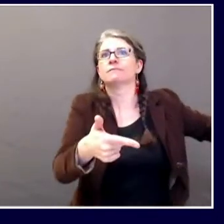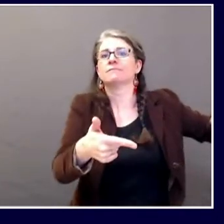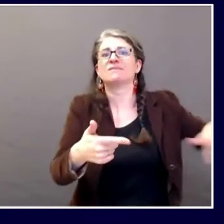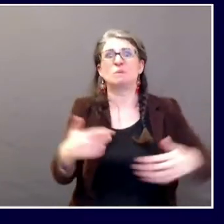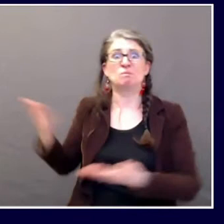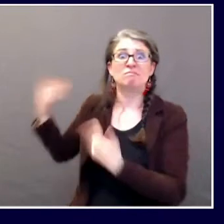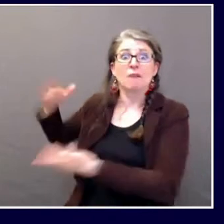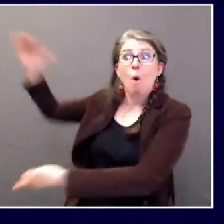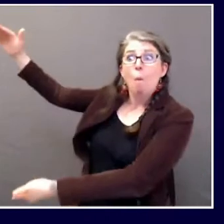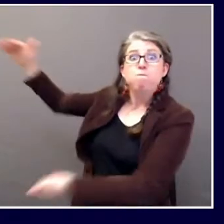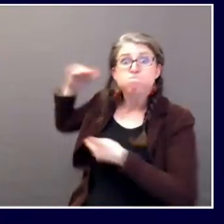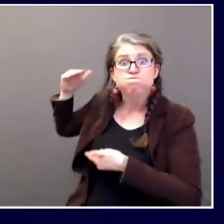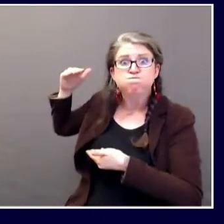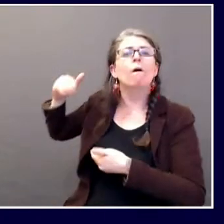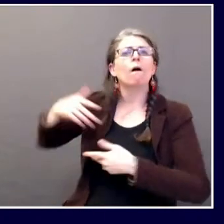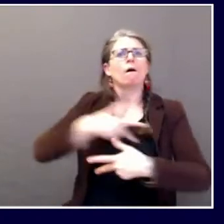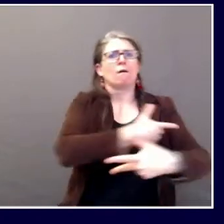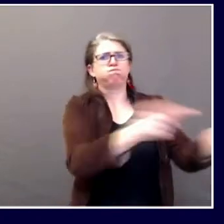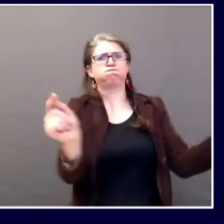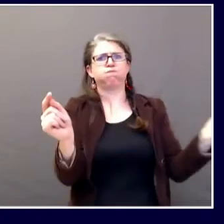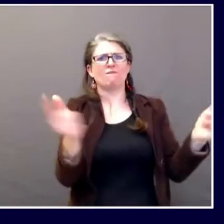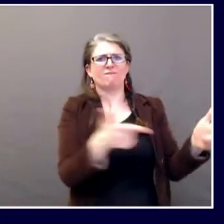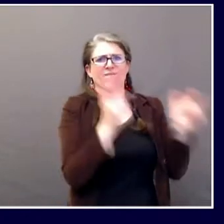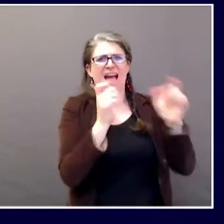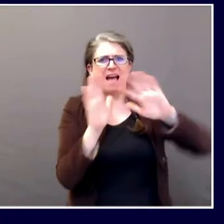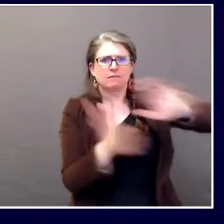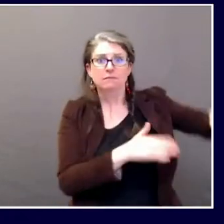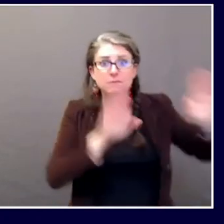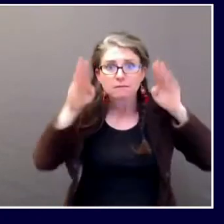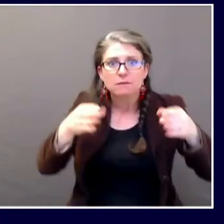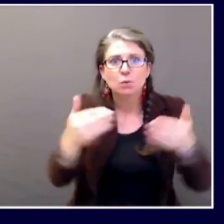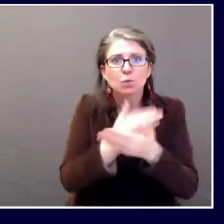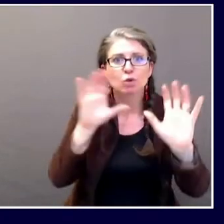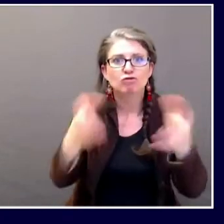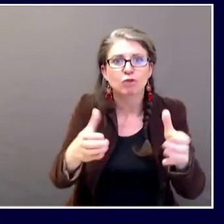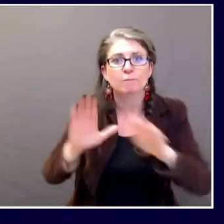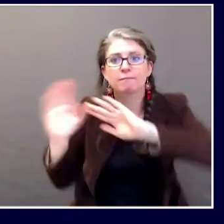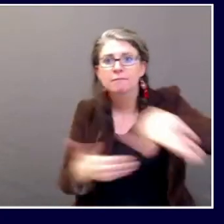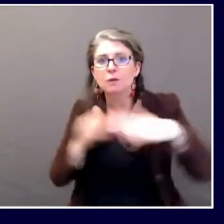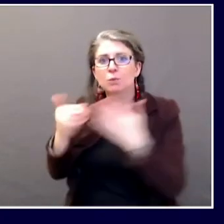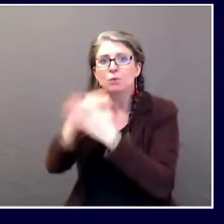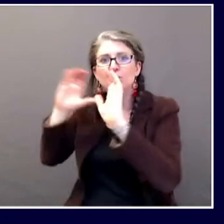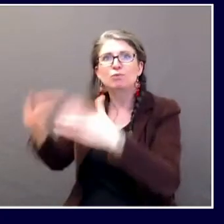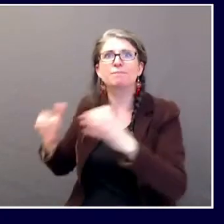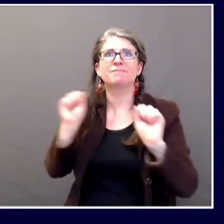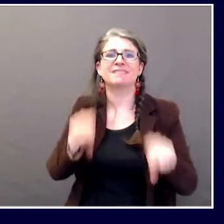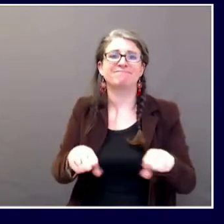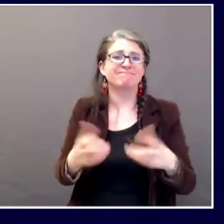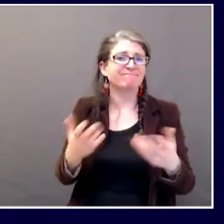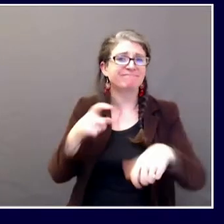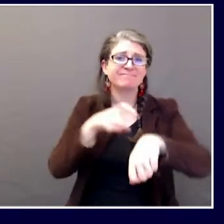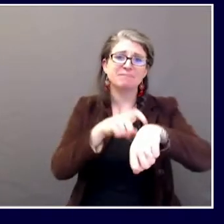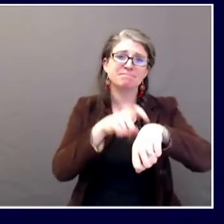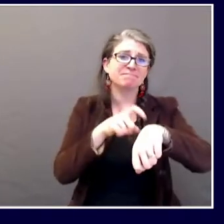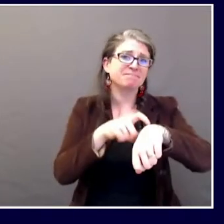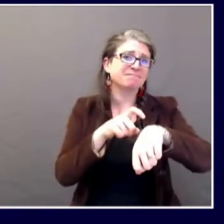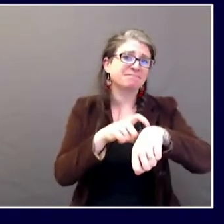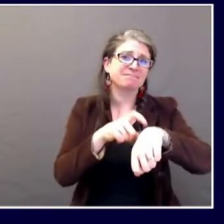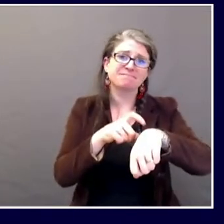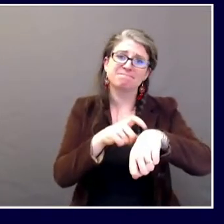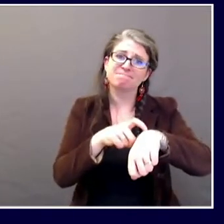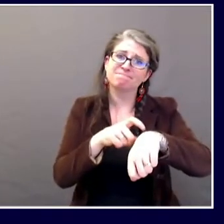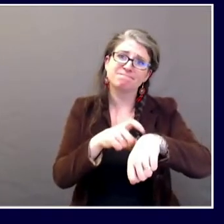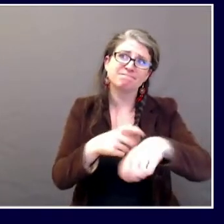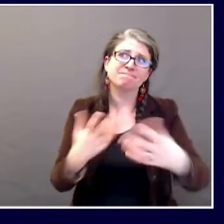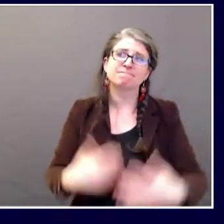even at that, it will continue to take some time. Thank you. Let me turn next to Ann Burlian from the